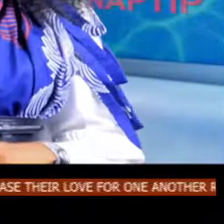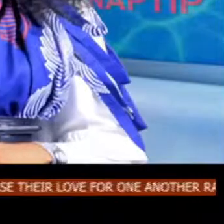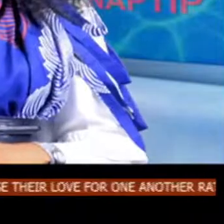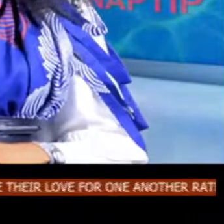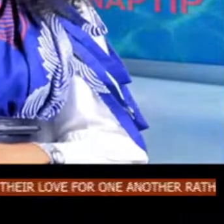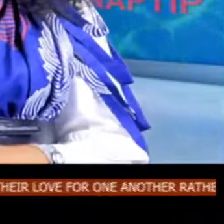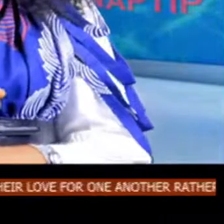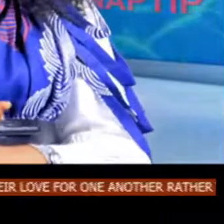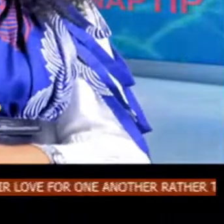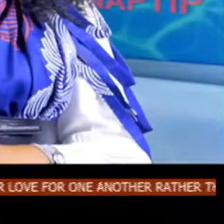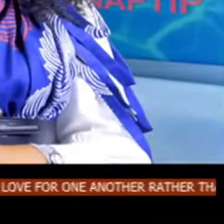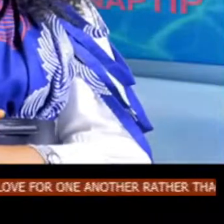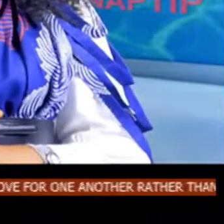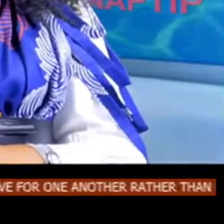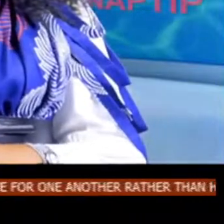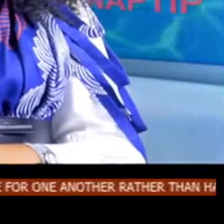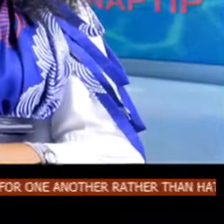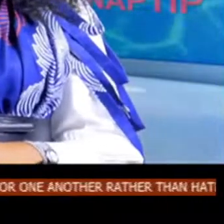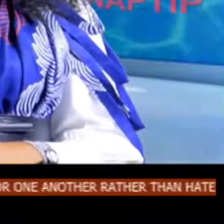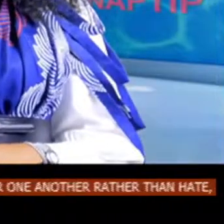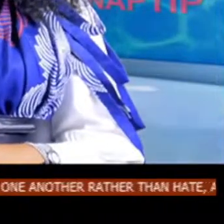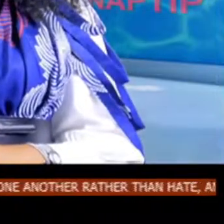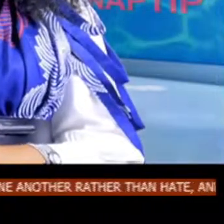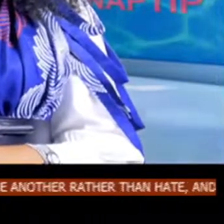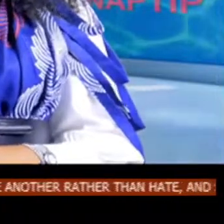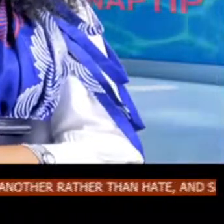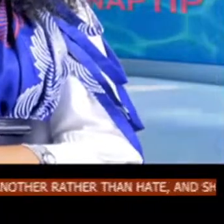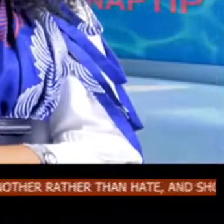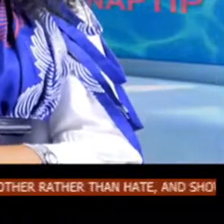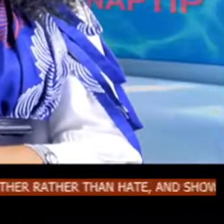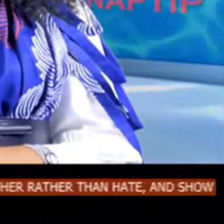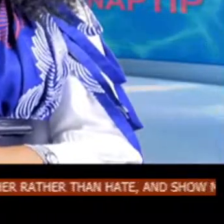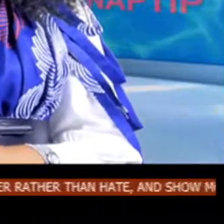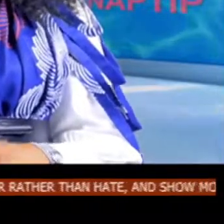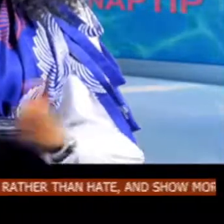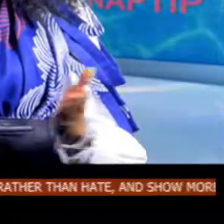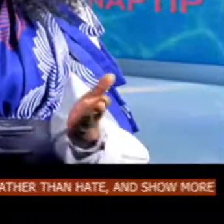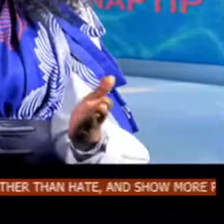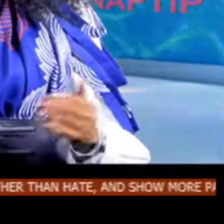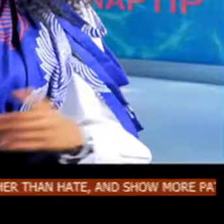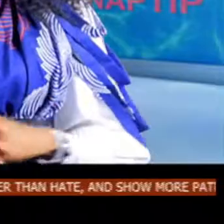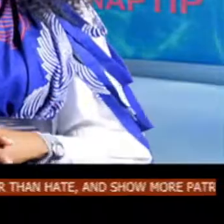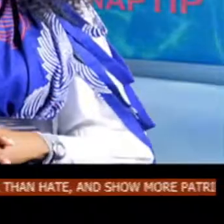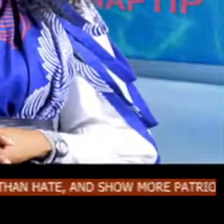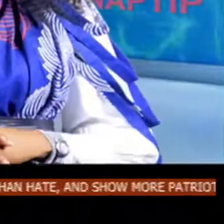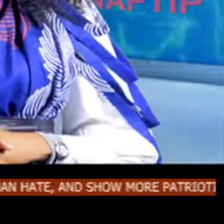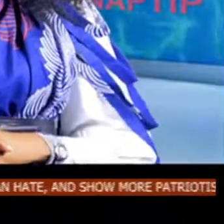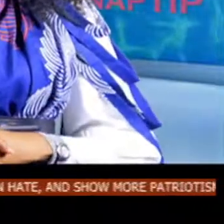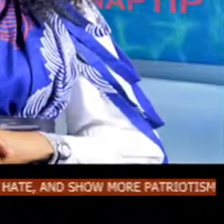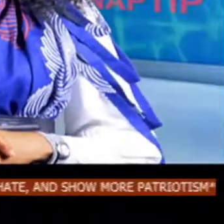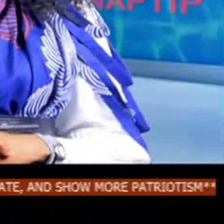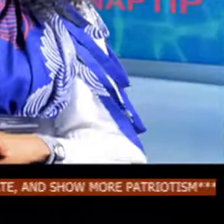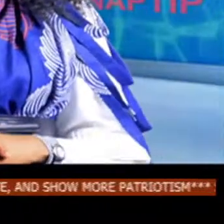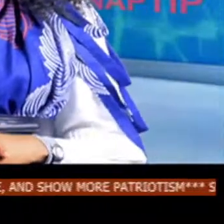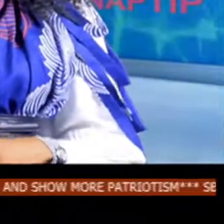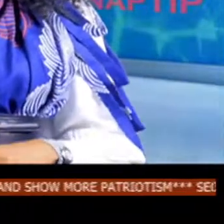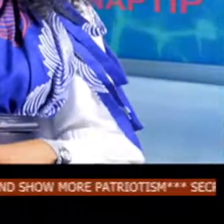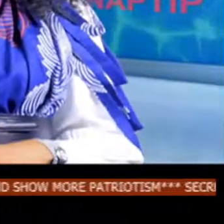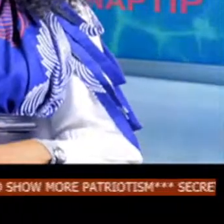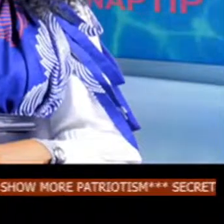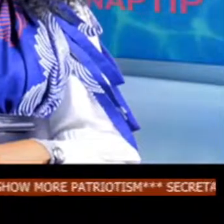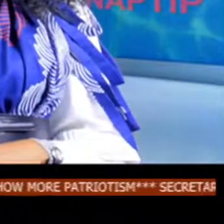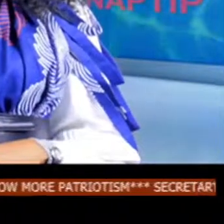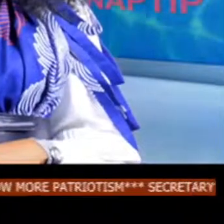Though men and children aren't entirely left out. Sadly, these crimes are perpetrated by intimate partners and family